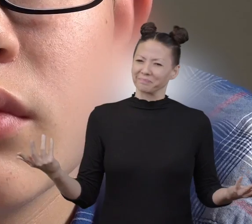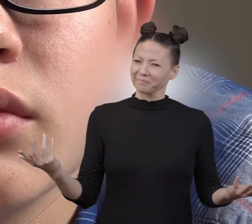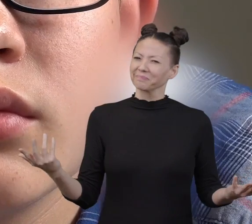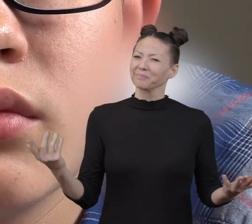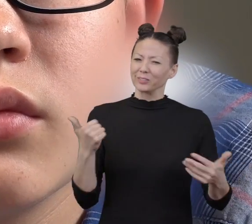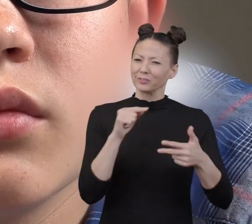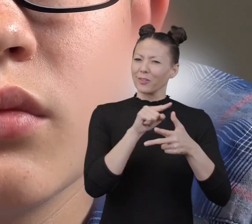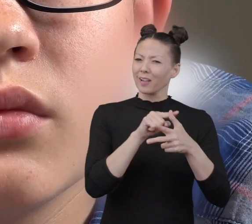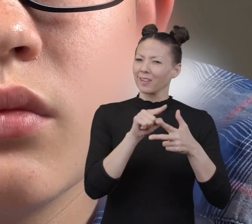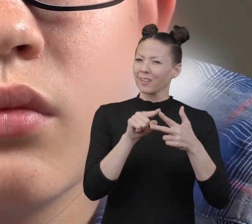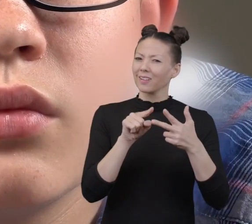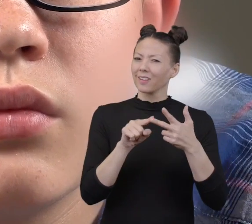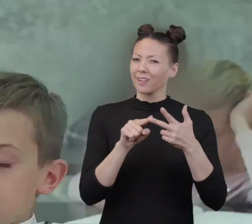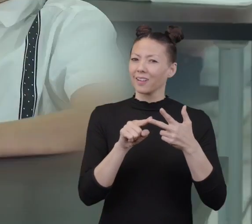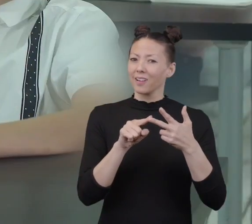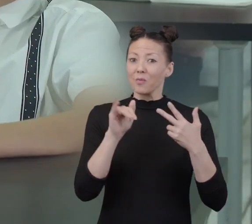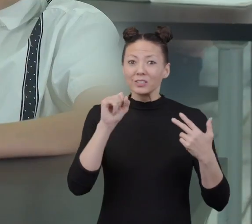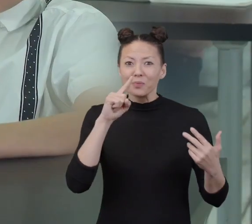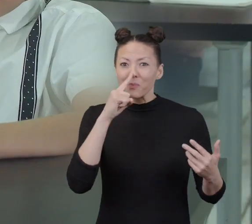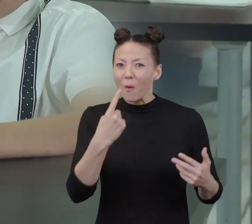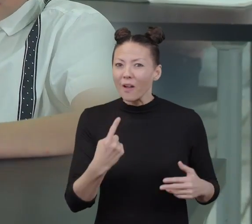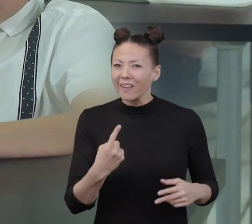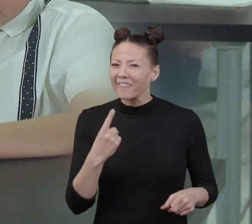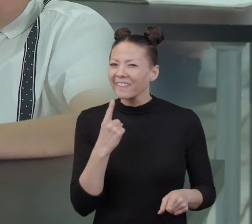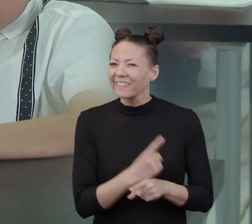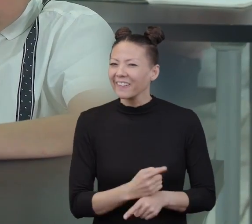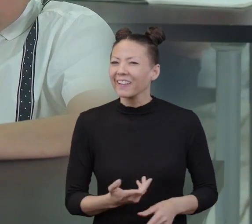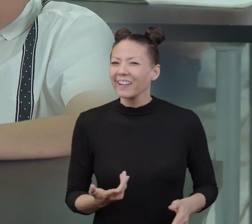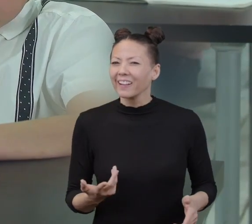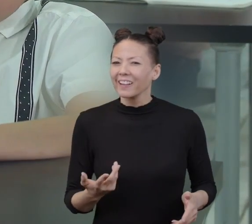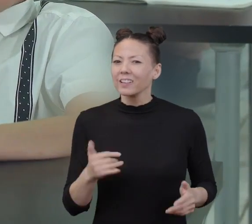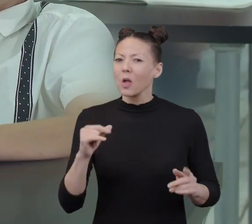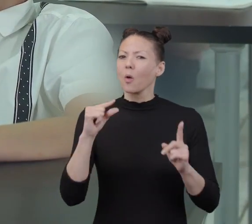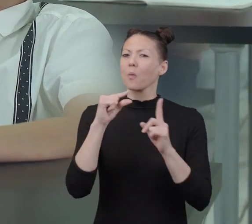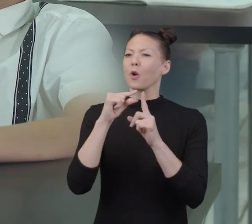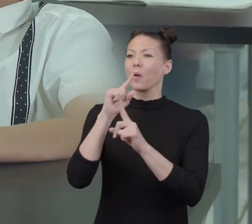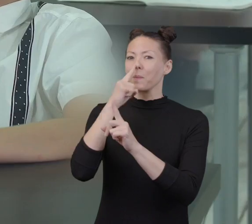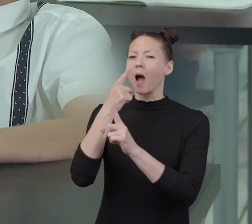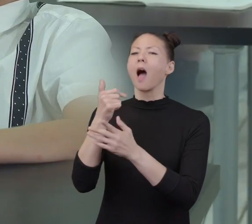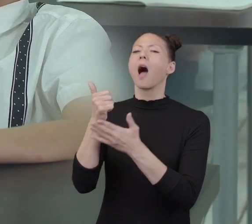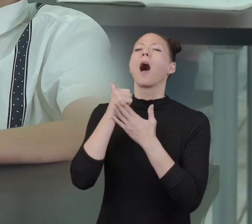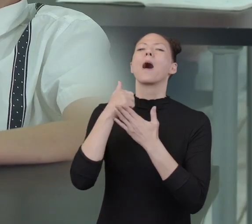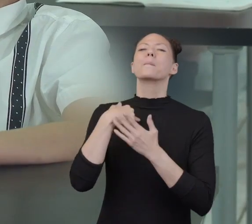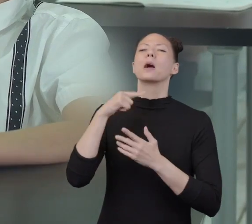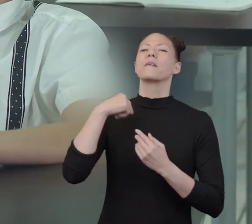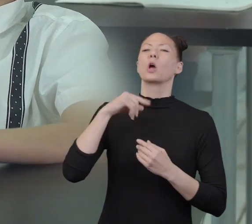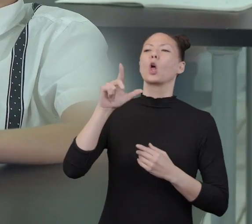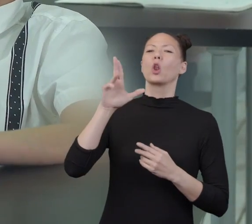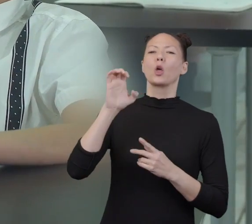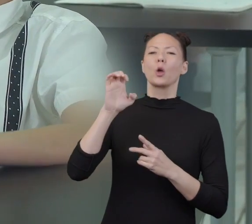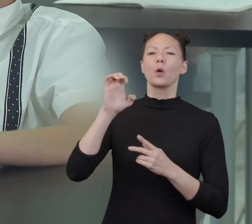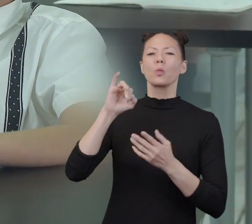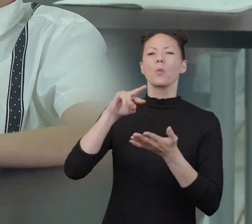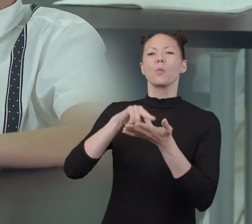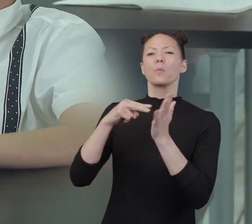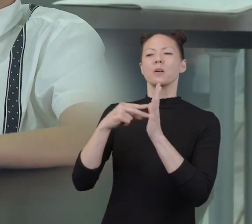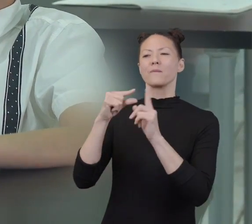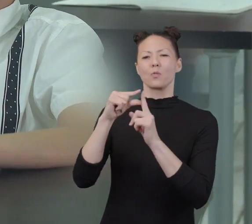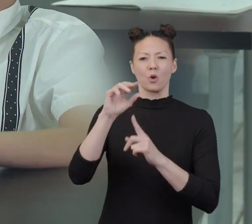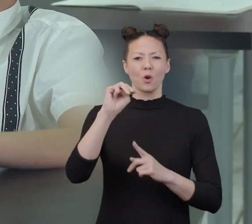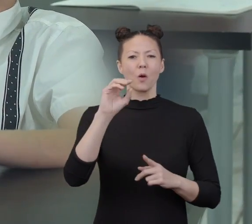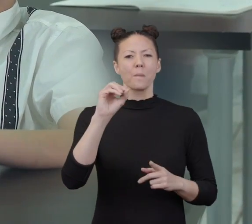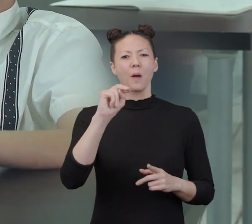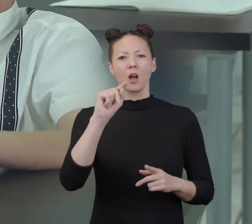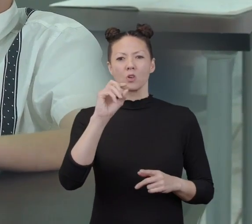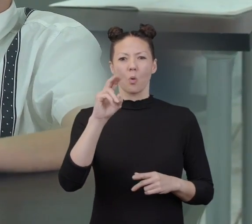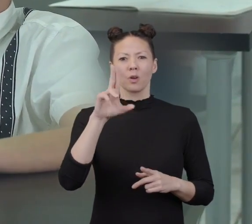boring? It was boring, wasn't it? So the word boring is a clue to what the word